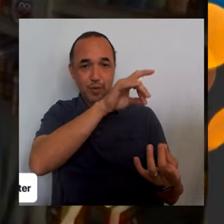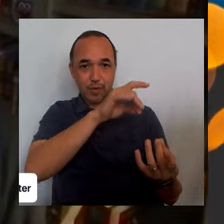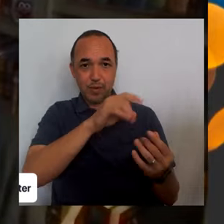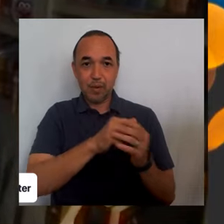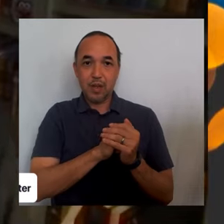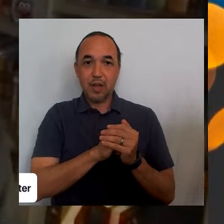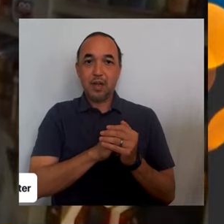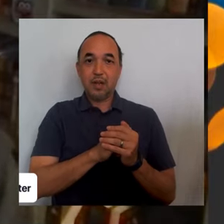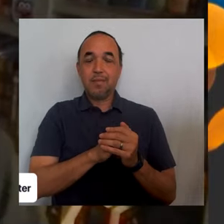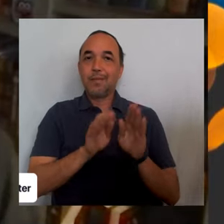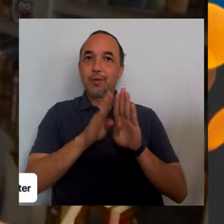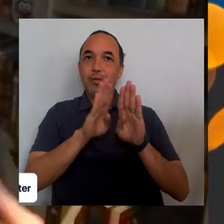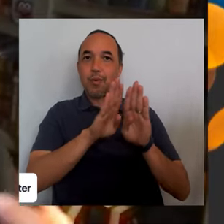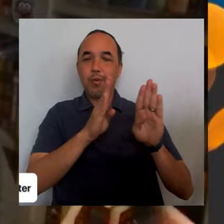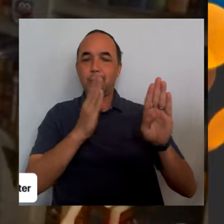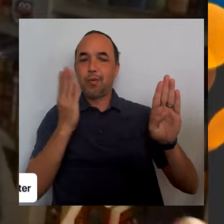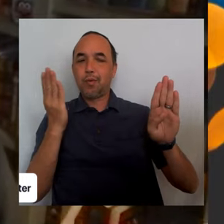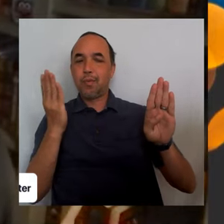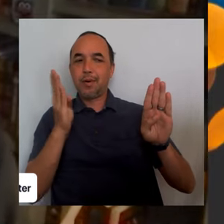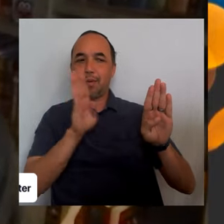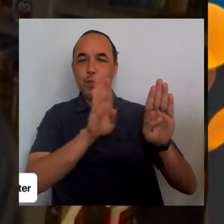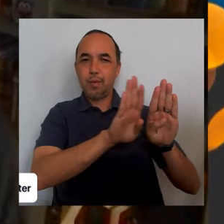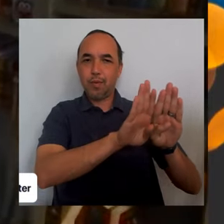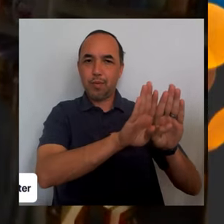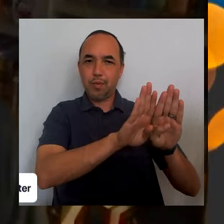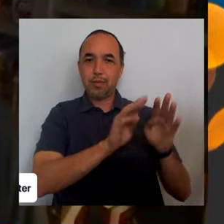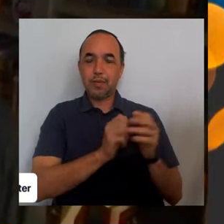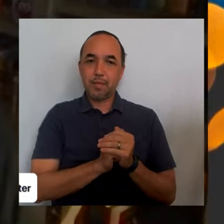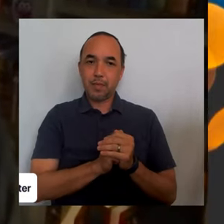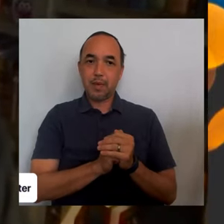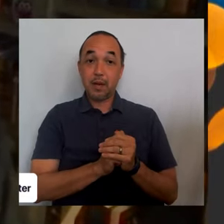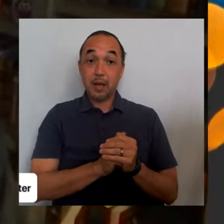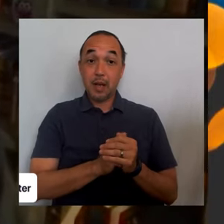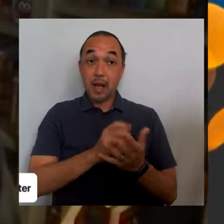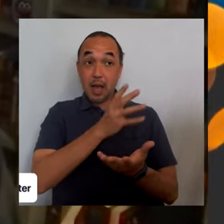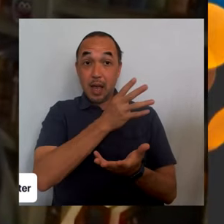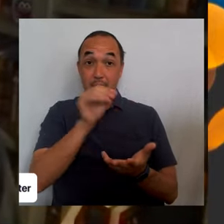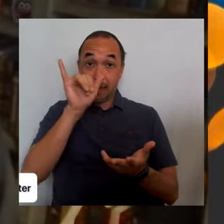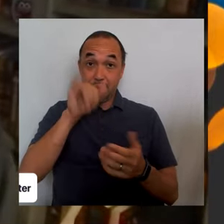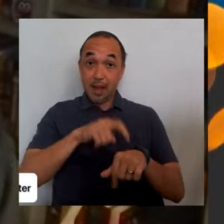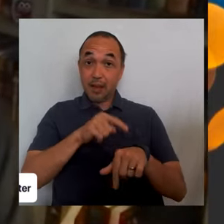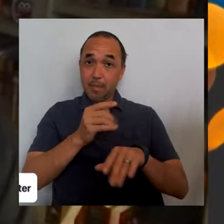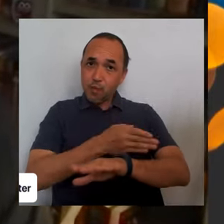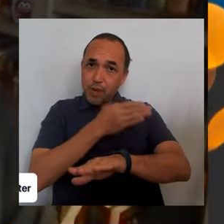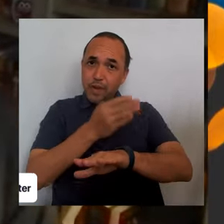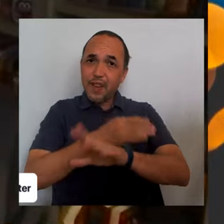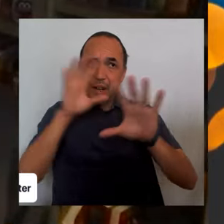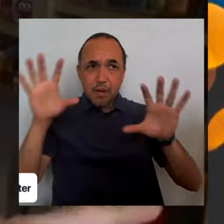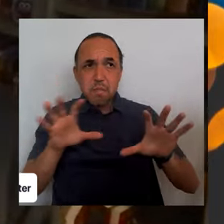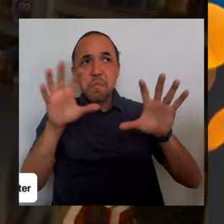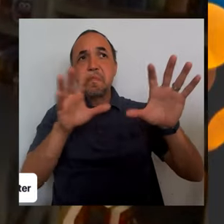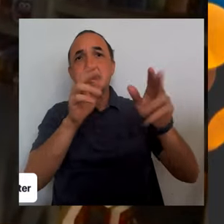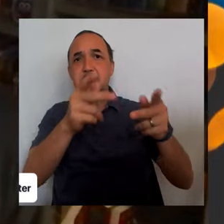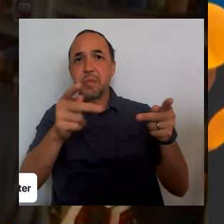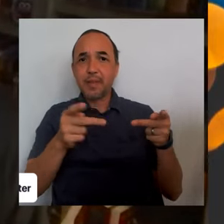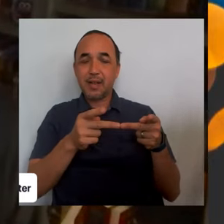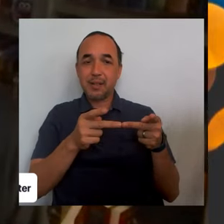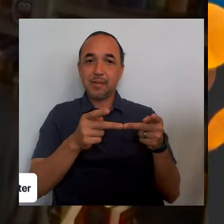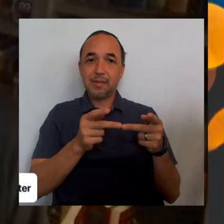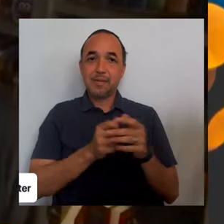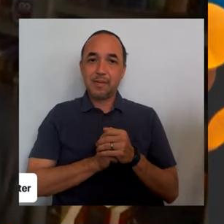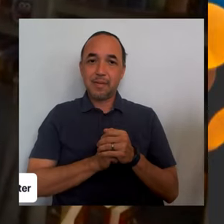And they were renovating the place, or the place had been renovated, and after the